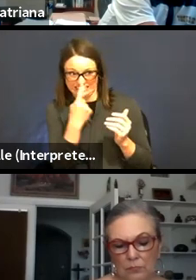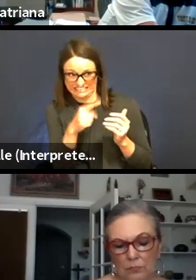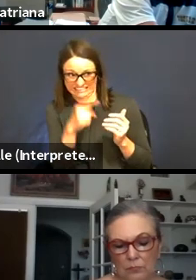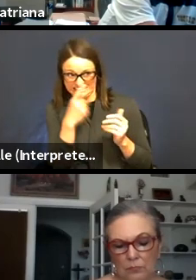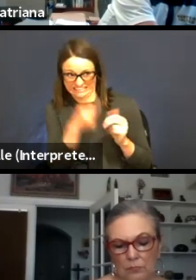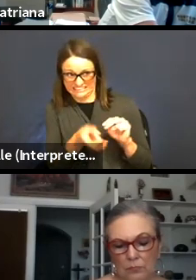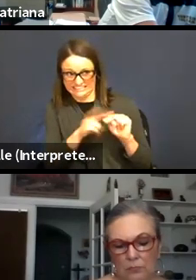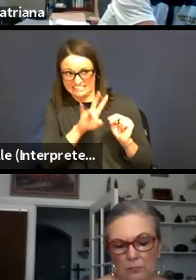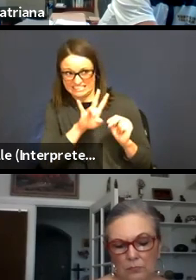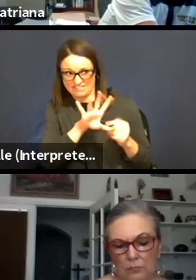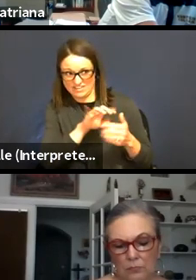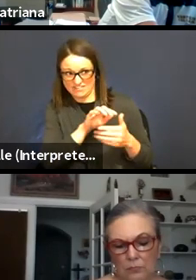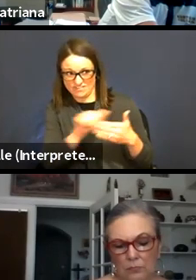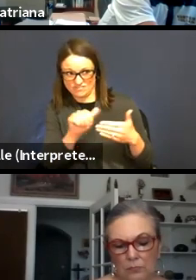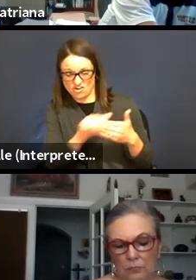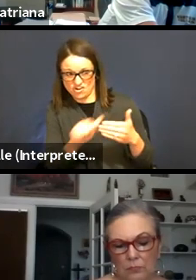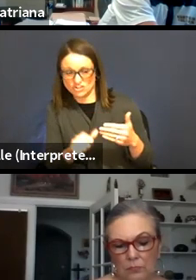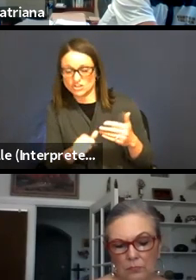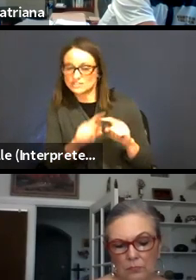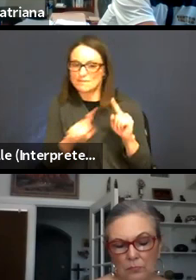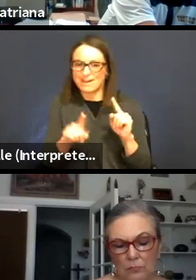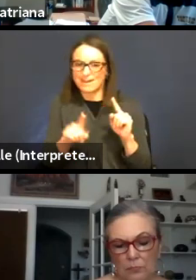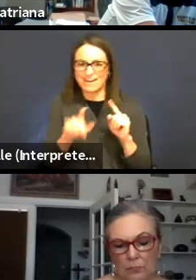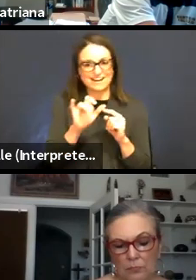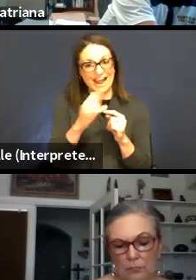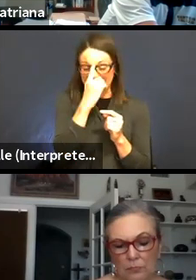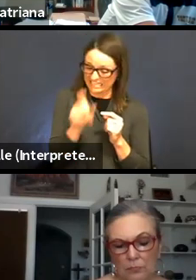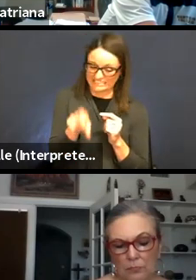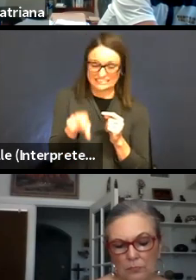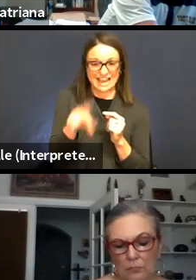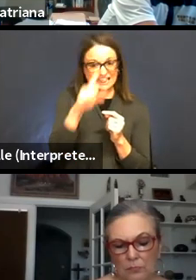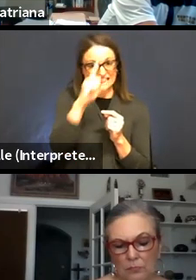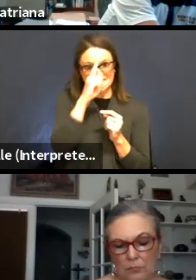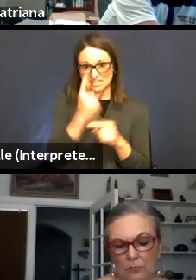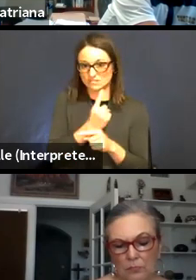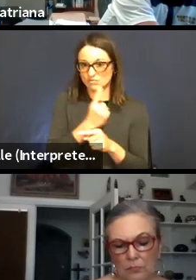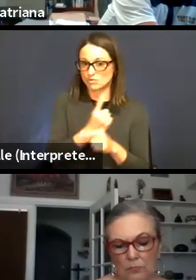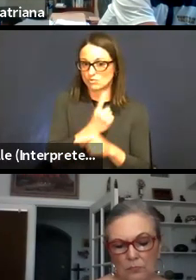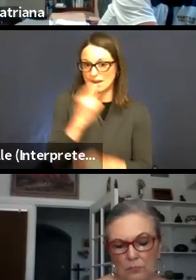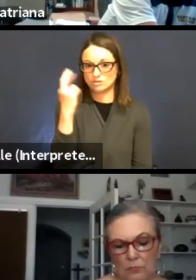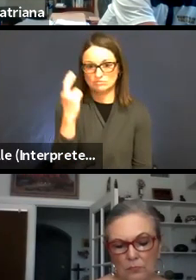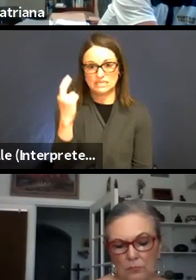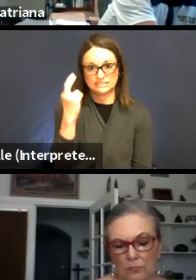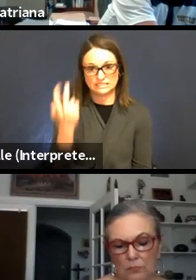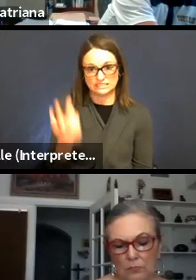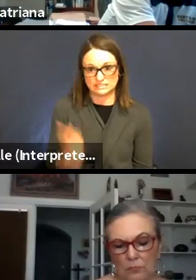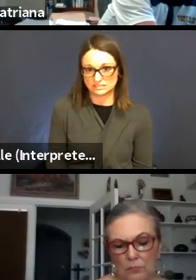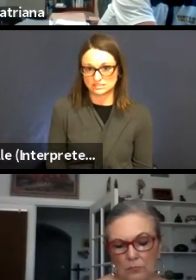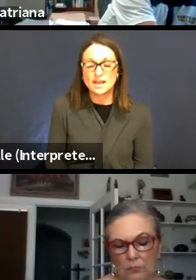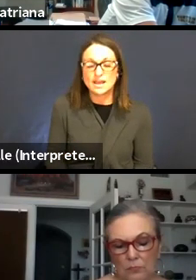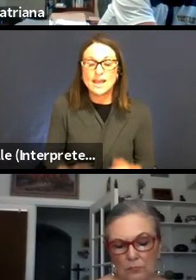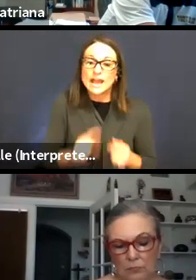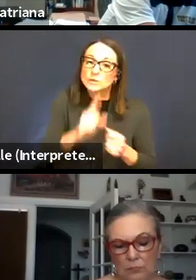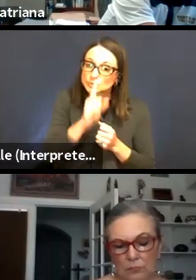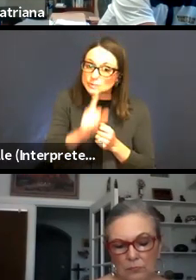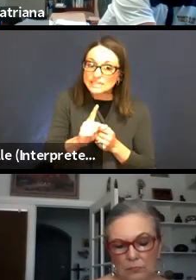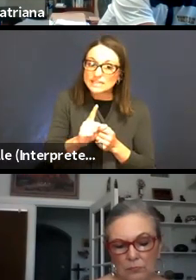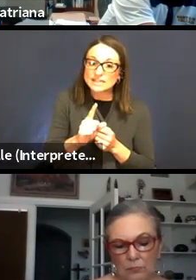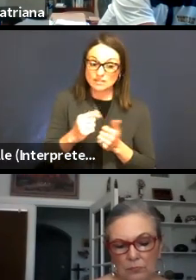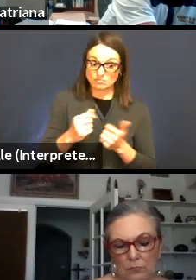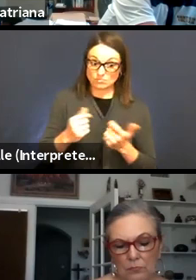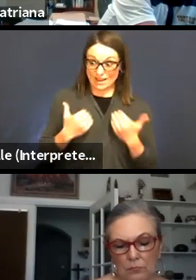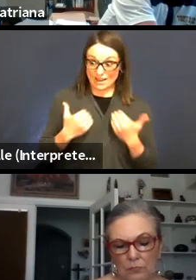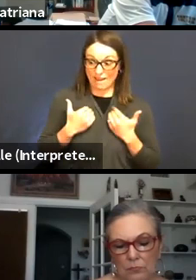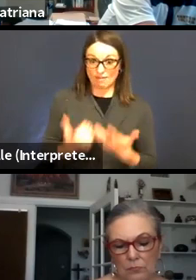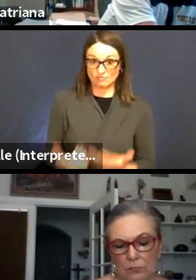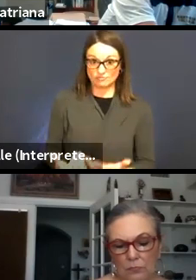right reasons. And that strategically, we have almost an obligation to